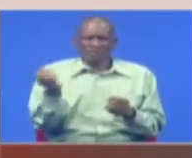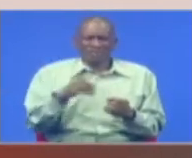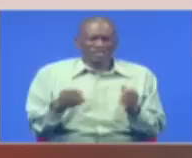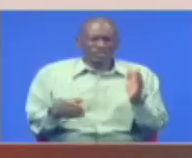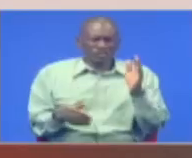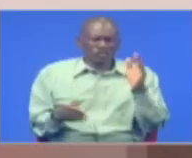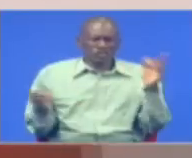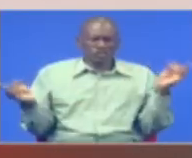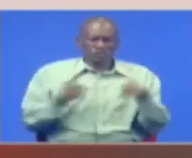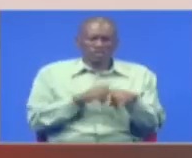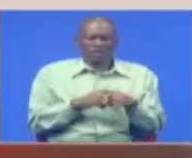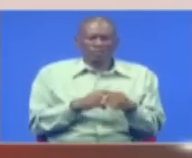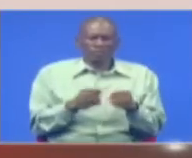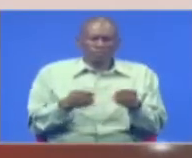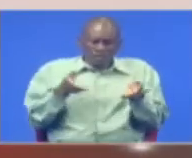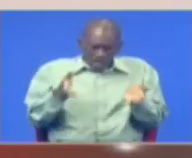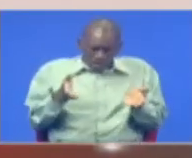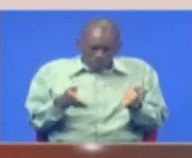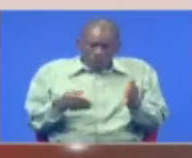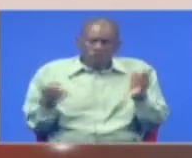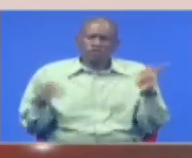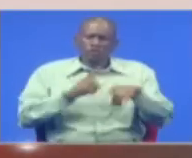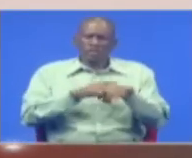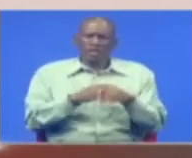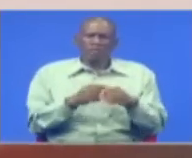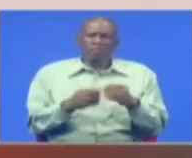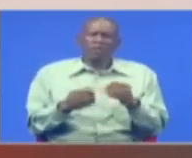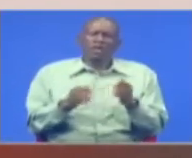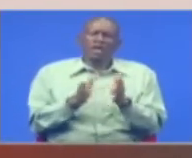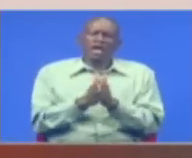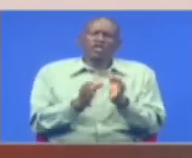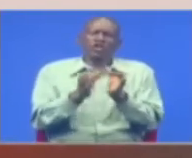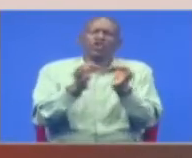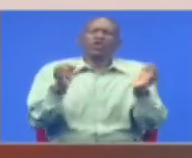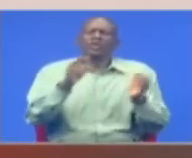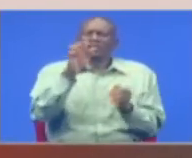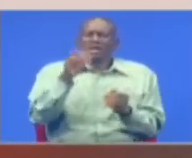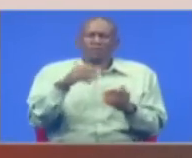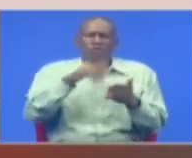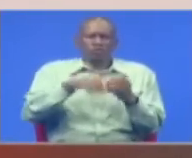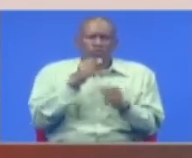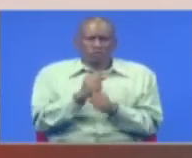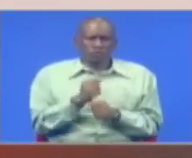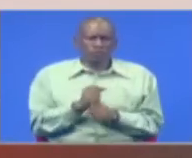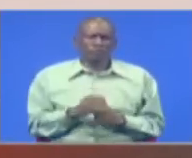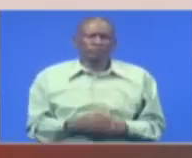short term, maybe 1 year, and then long term.